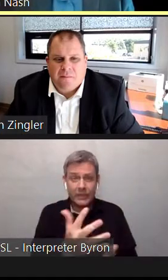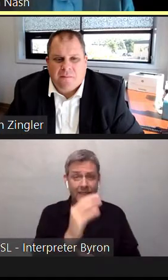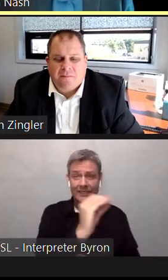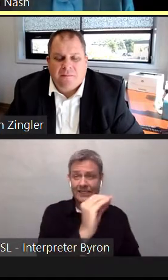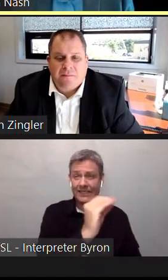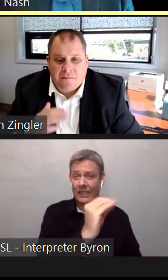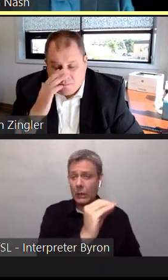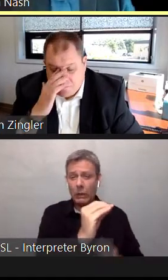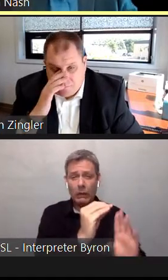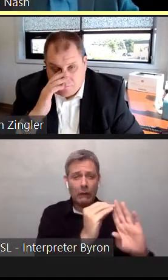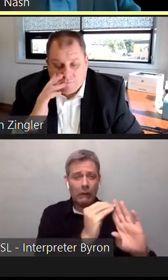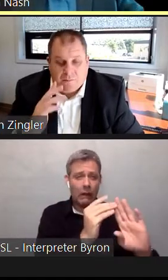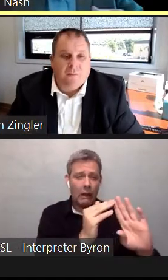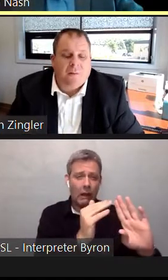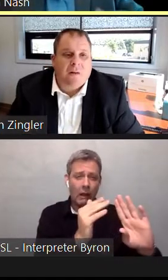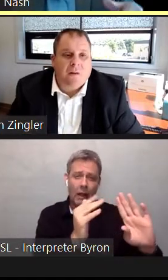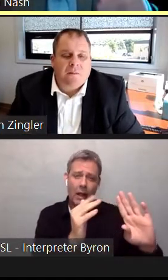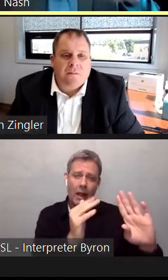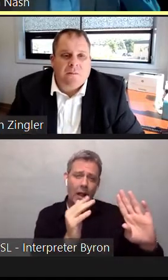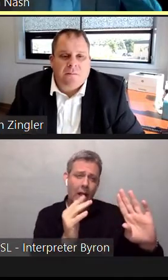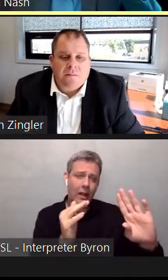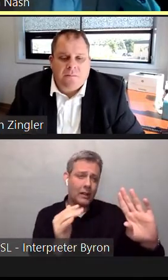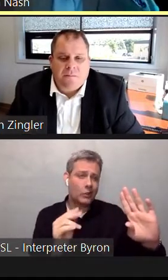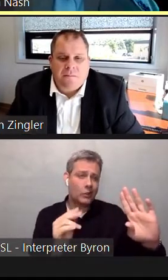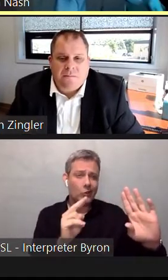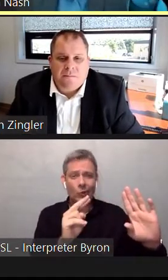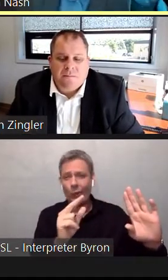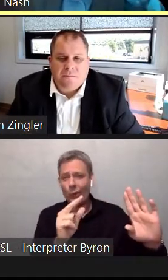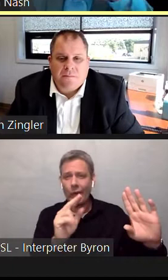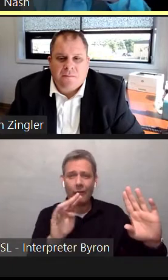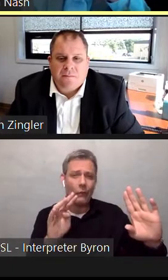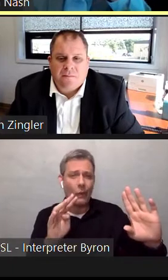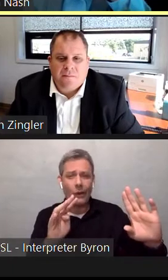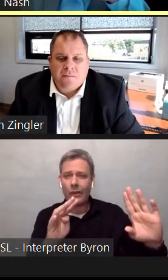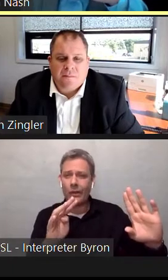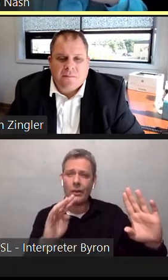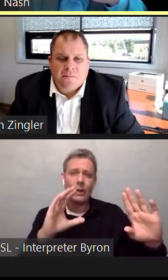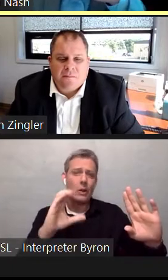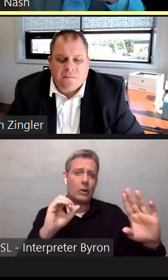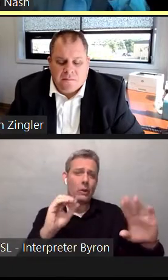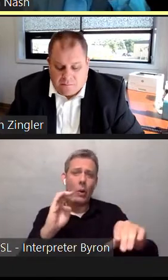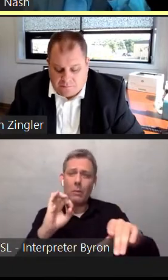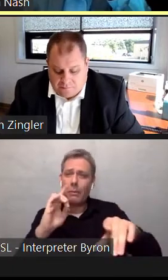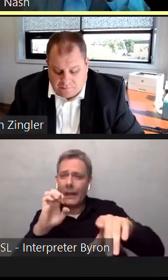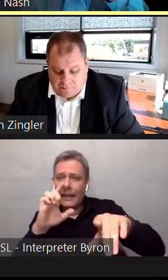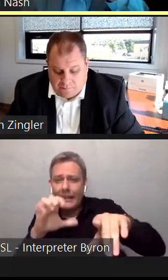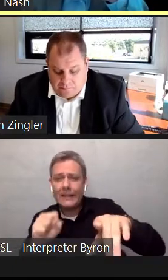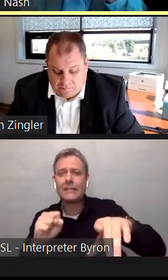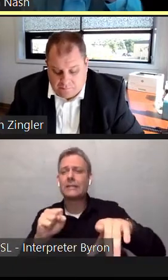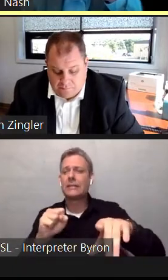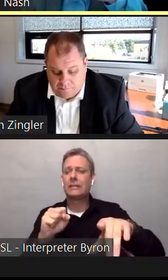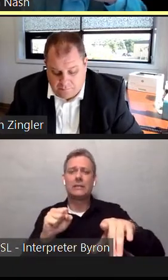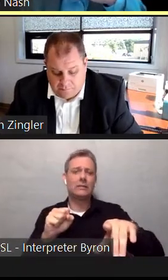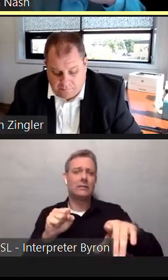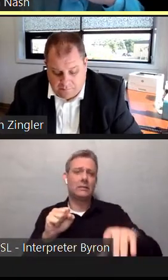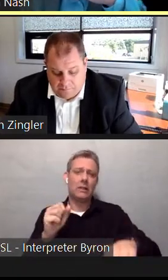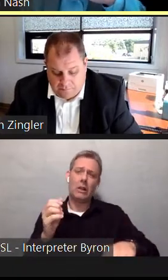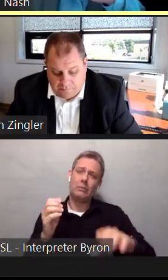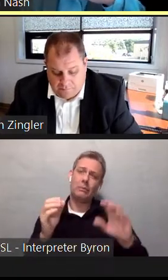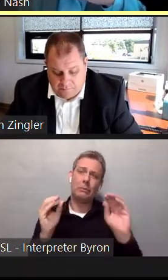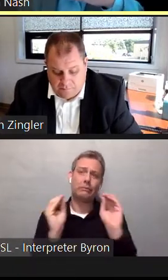additional comorbidities versus 2, 3, and 4 comorbidities on top of intellectual and developmental